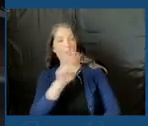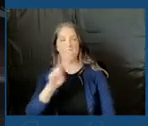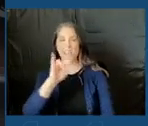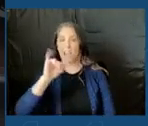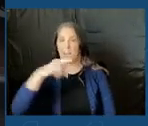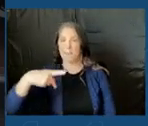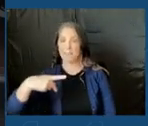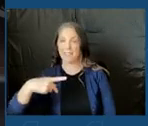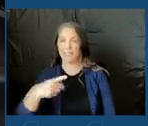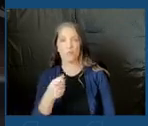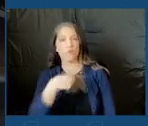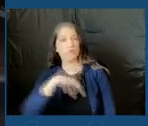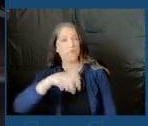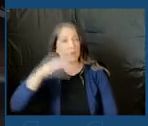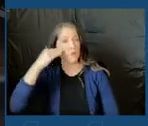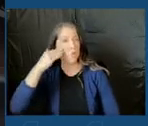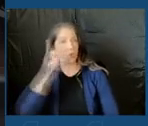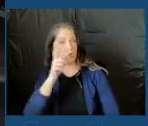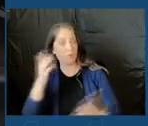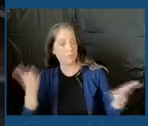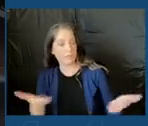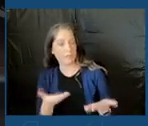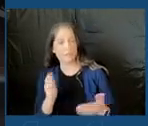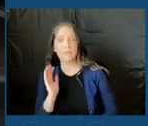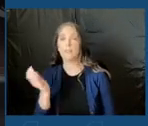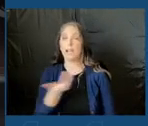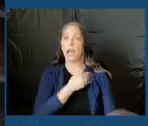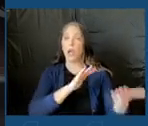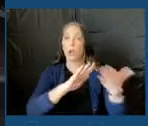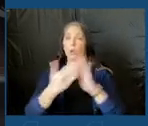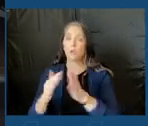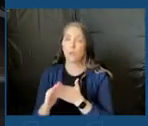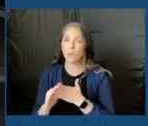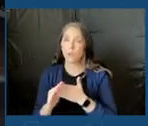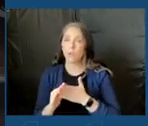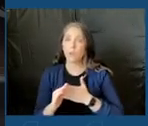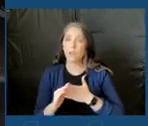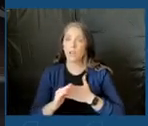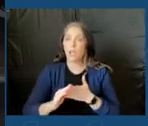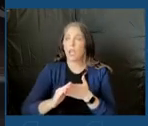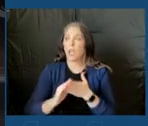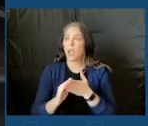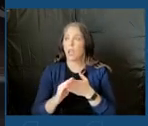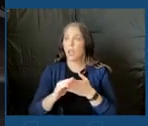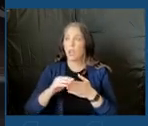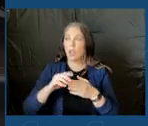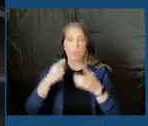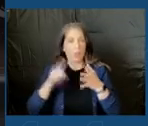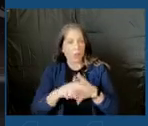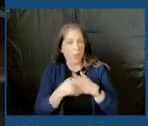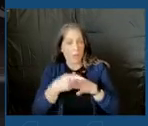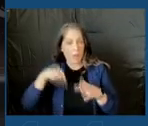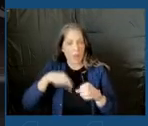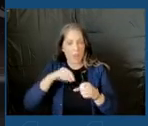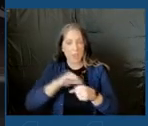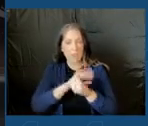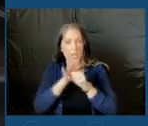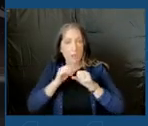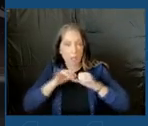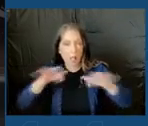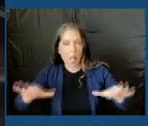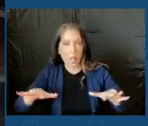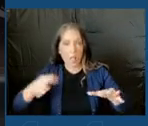house. And so our community was flooded with misinformation at the beginning of this pandemic. And so people